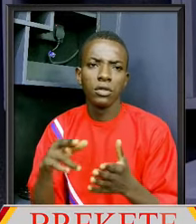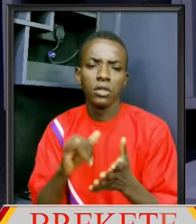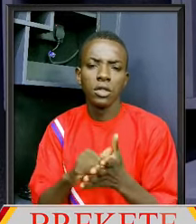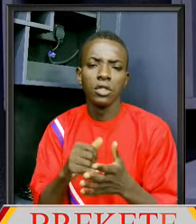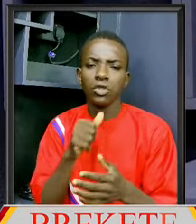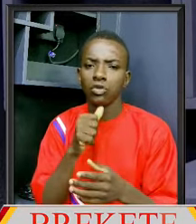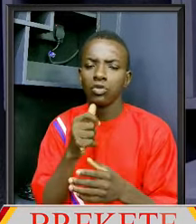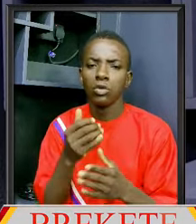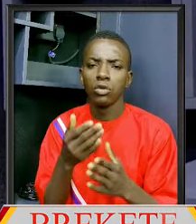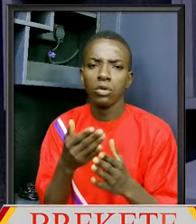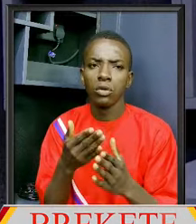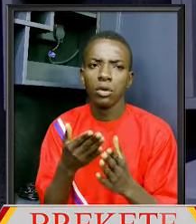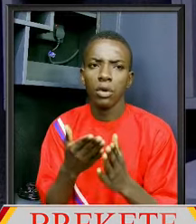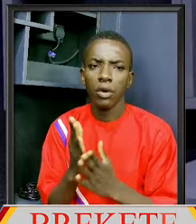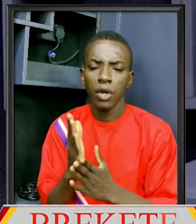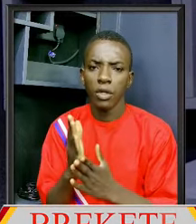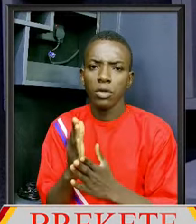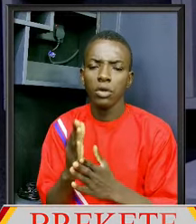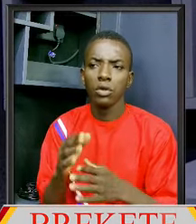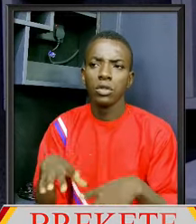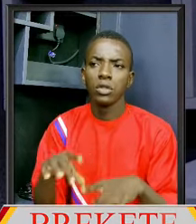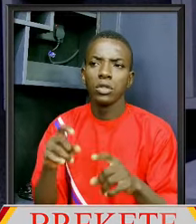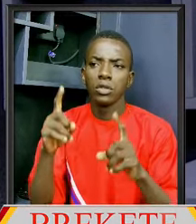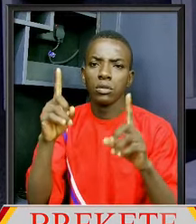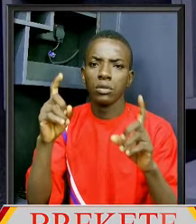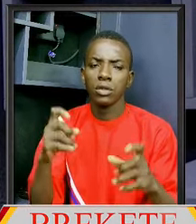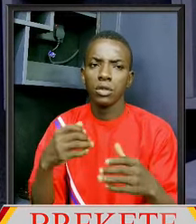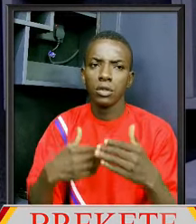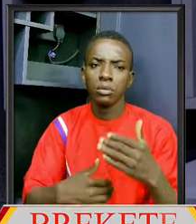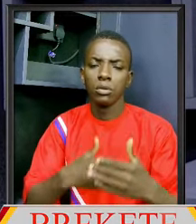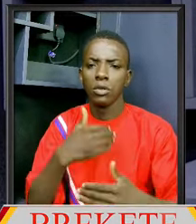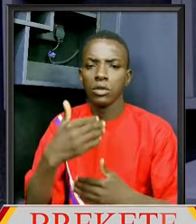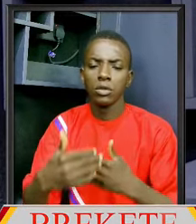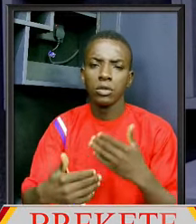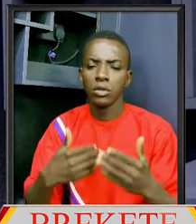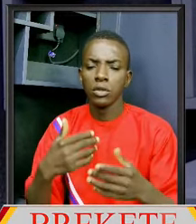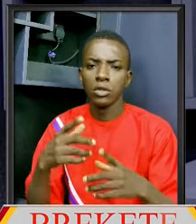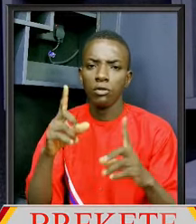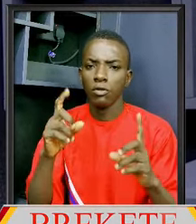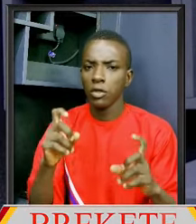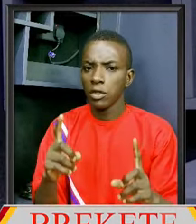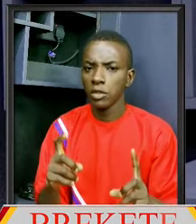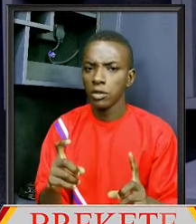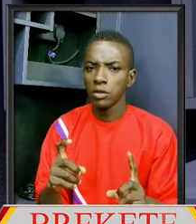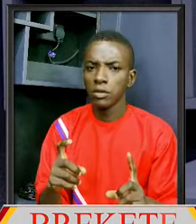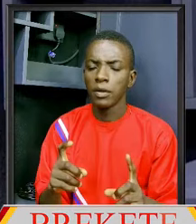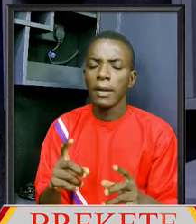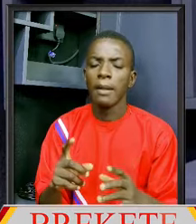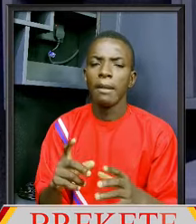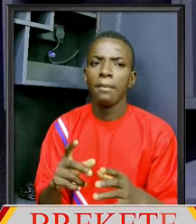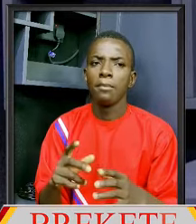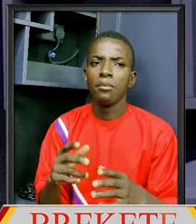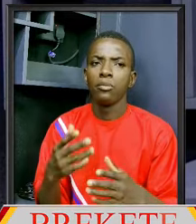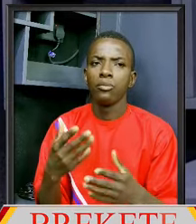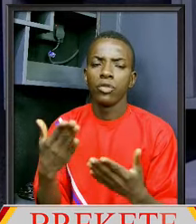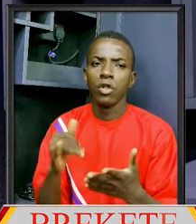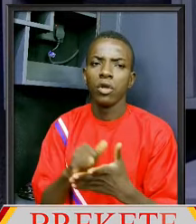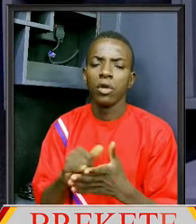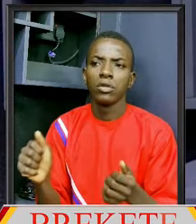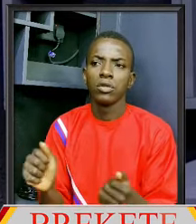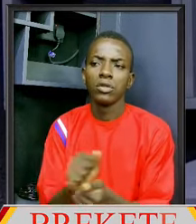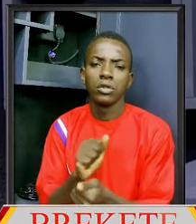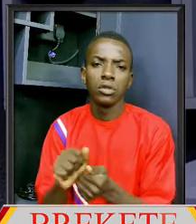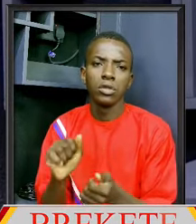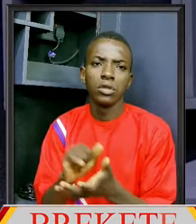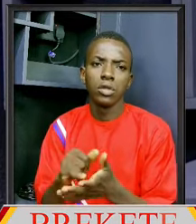no correct, or it take you do experiment in the process of running the test, things feel damage where